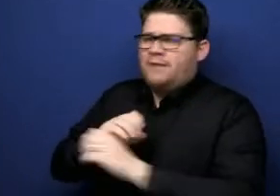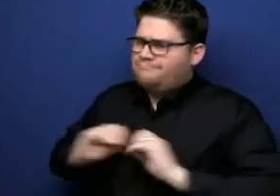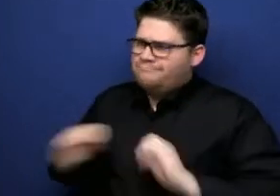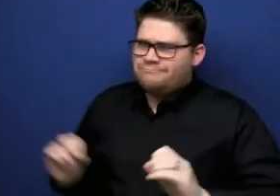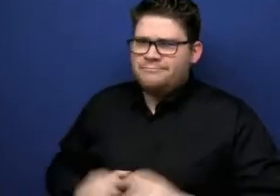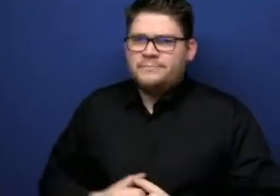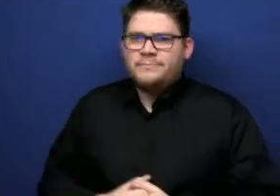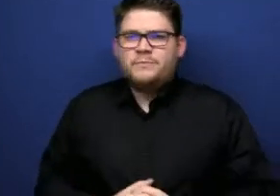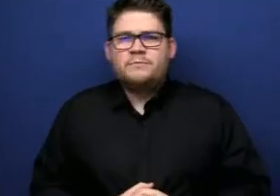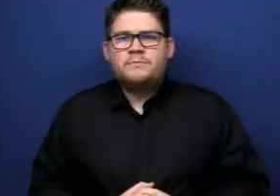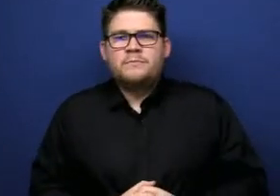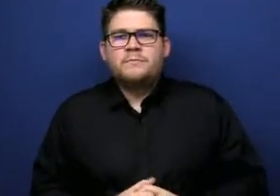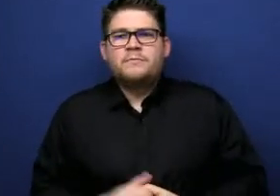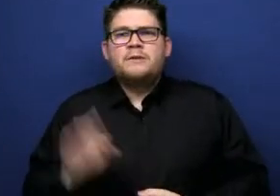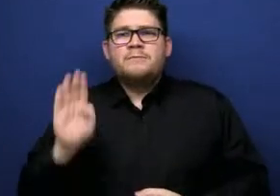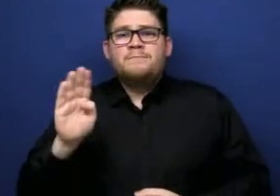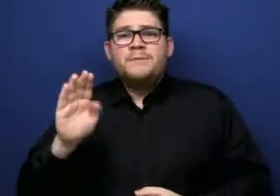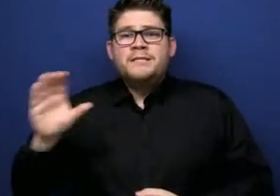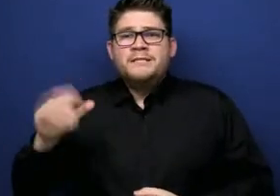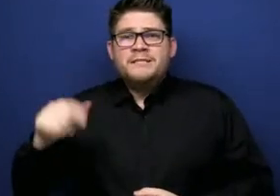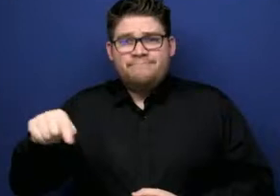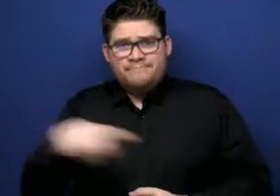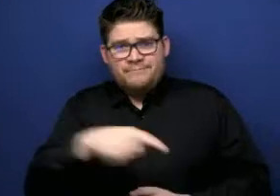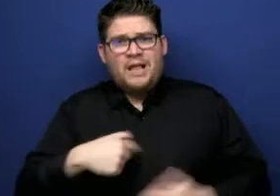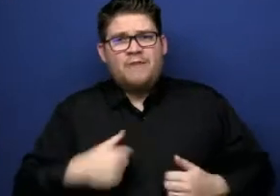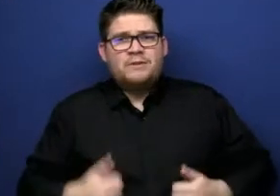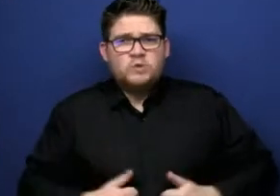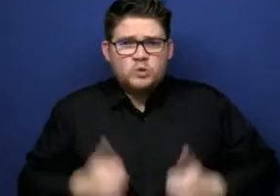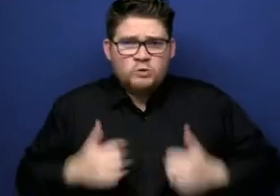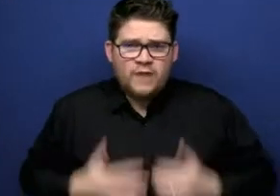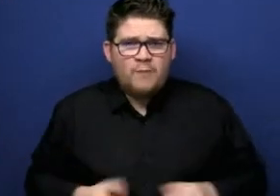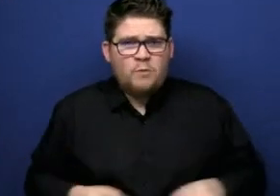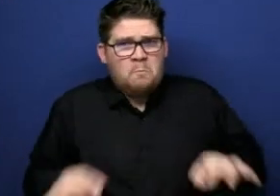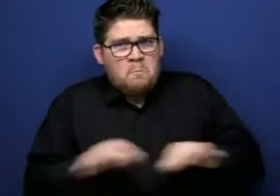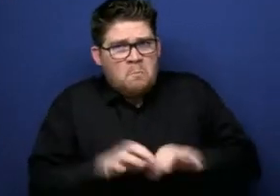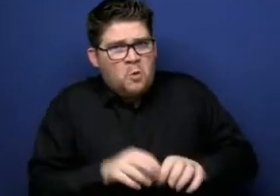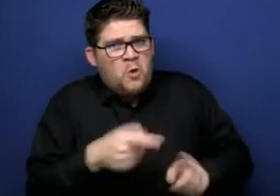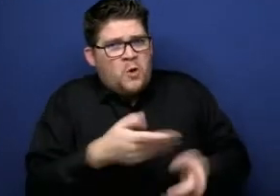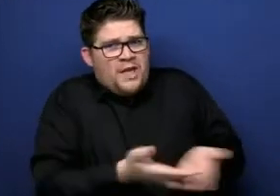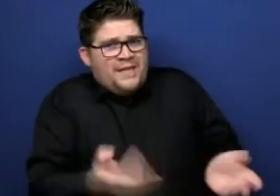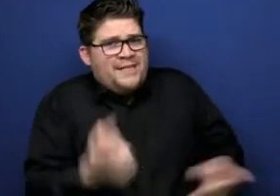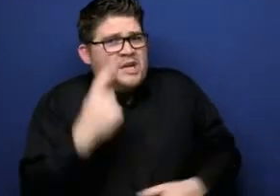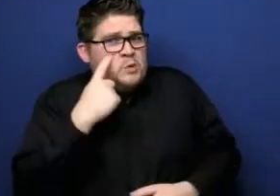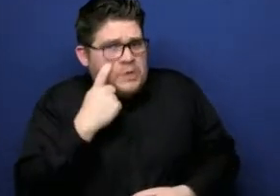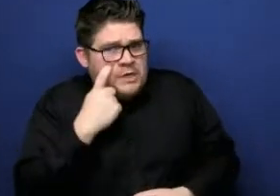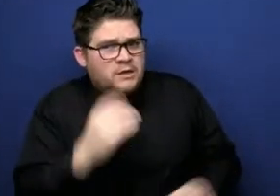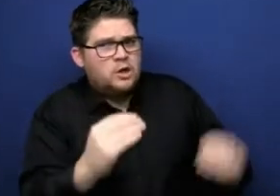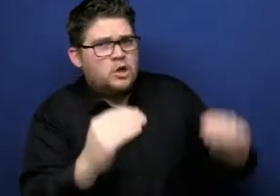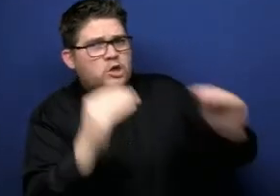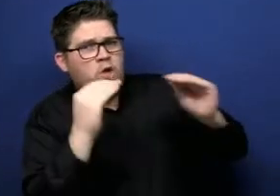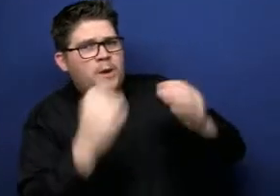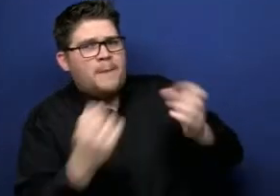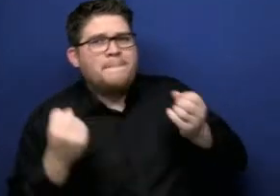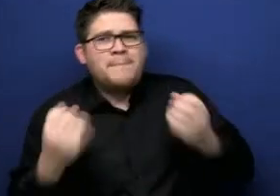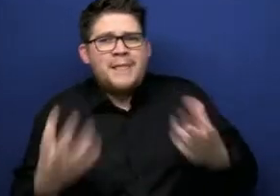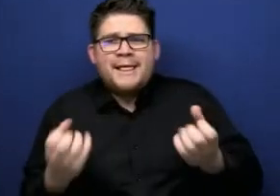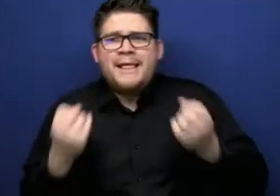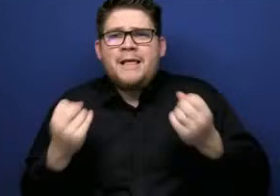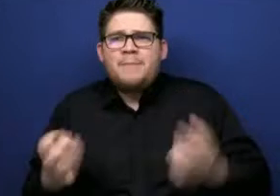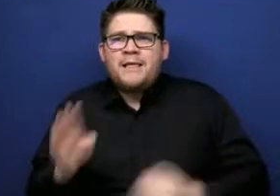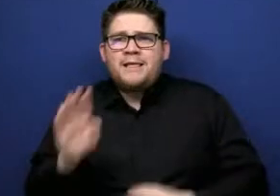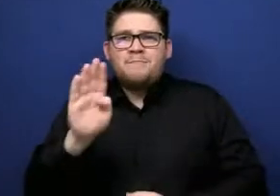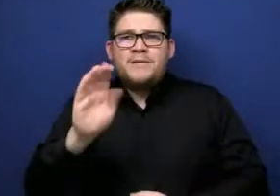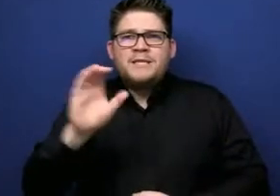taught hundreds of BC students, reached thousands, perhaps millions, through his participation in documentary